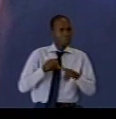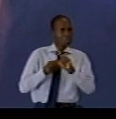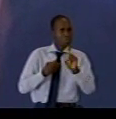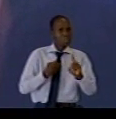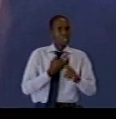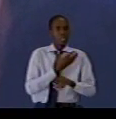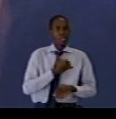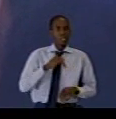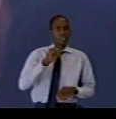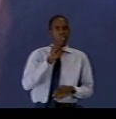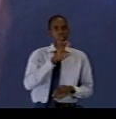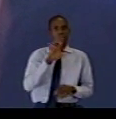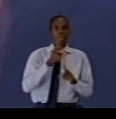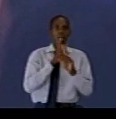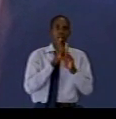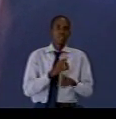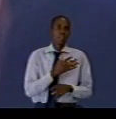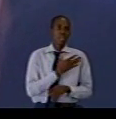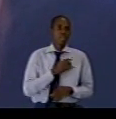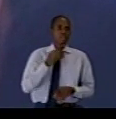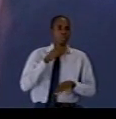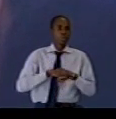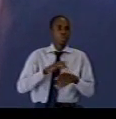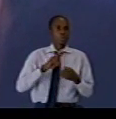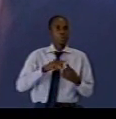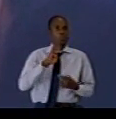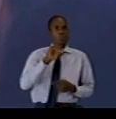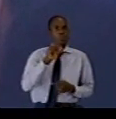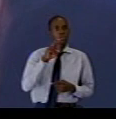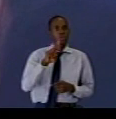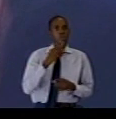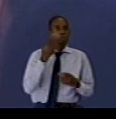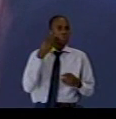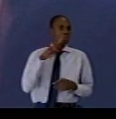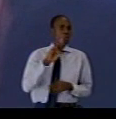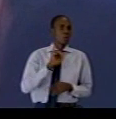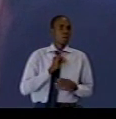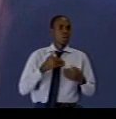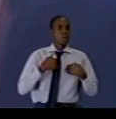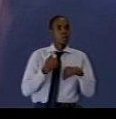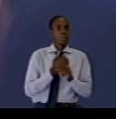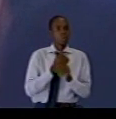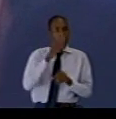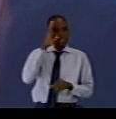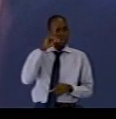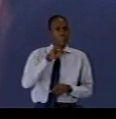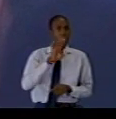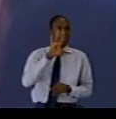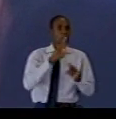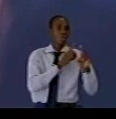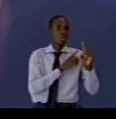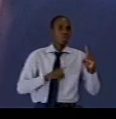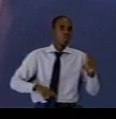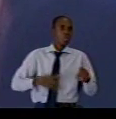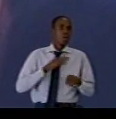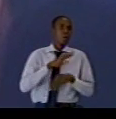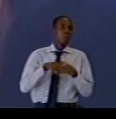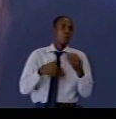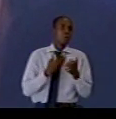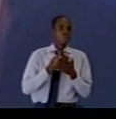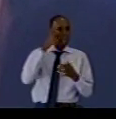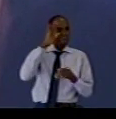me? And Isaac answered and said unto Esau, Behold, I have made him thy